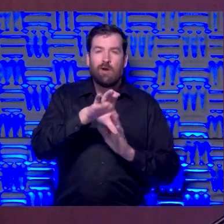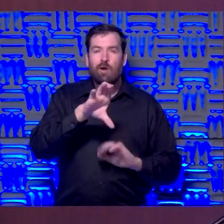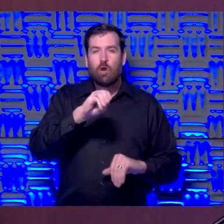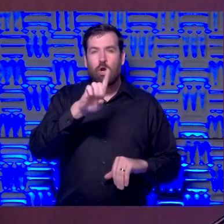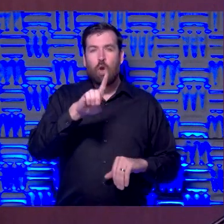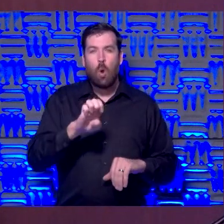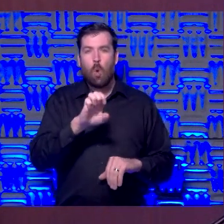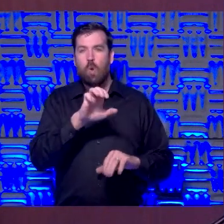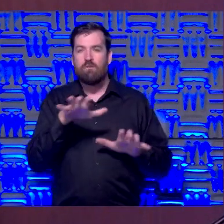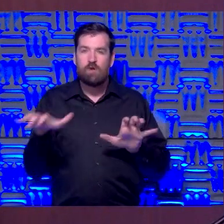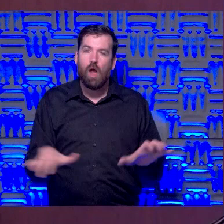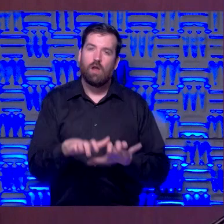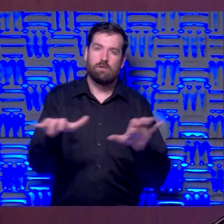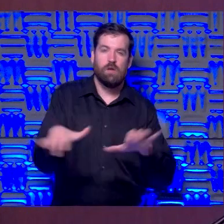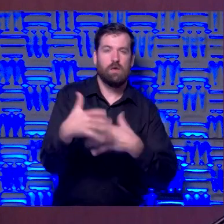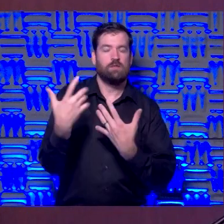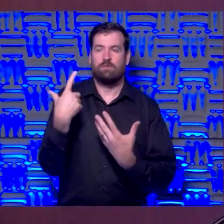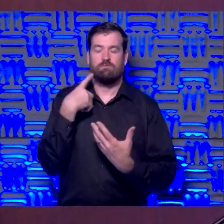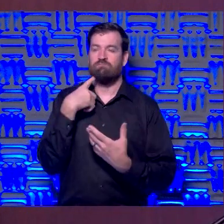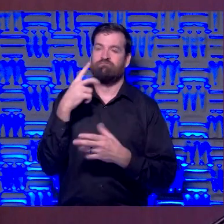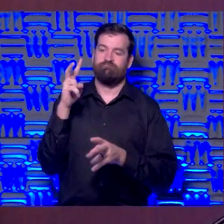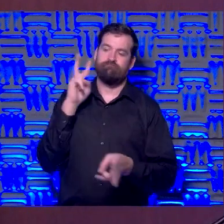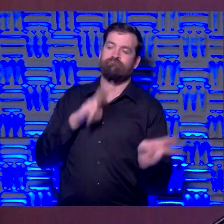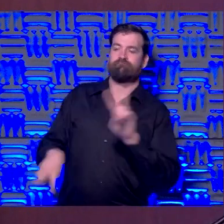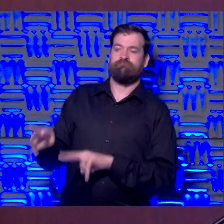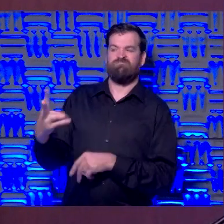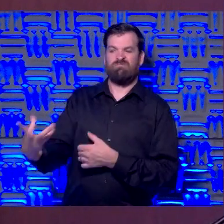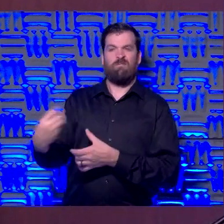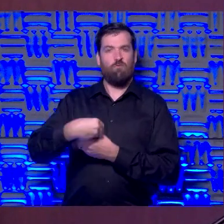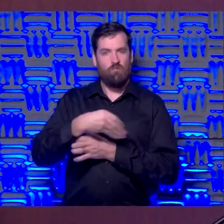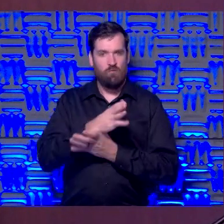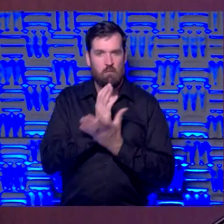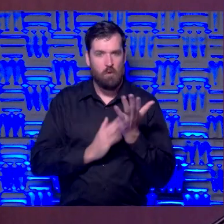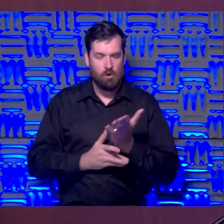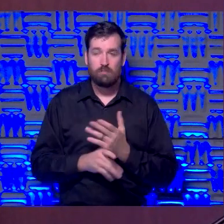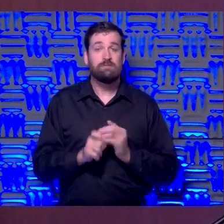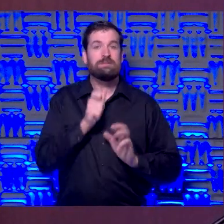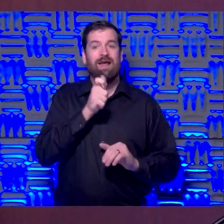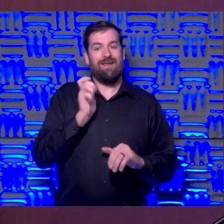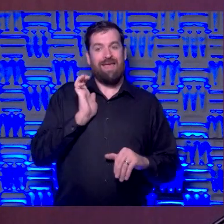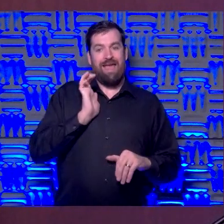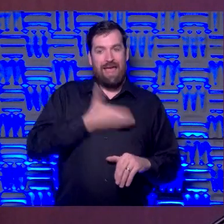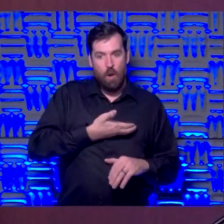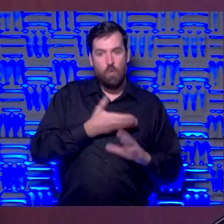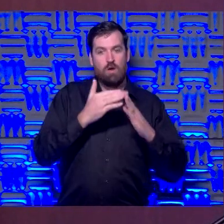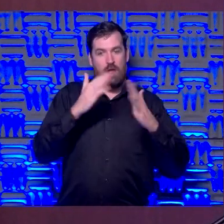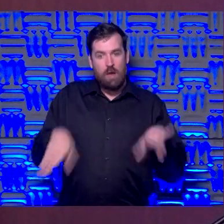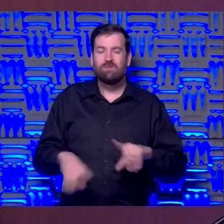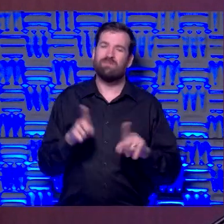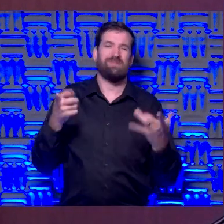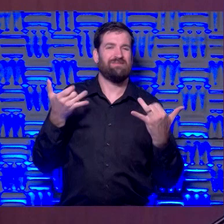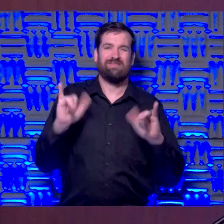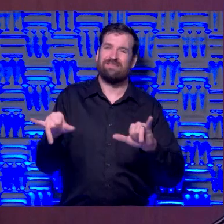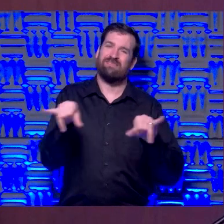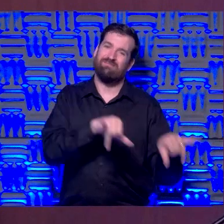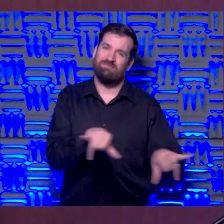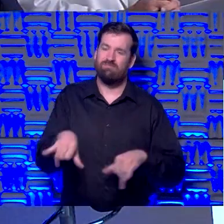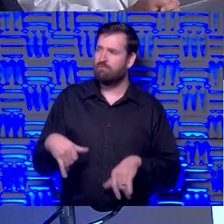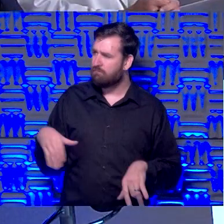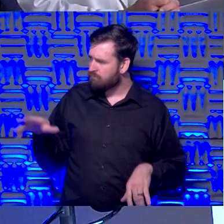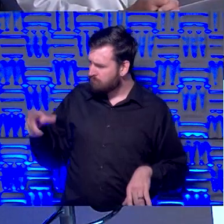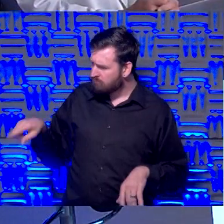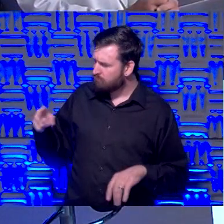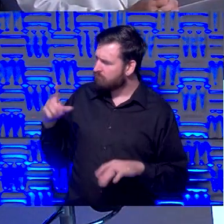we really view them as integral parts of our housing, even though they're not our housing. They're our housing because they're our students. Hey, Chancellor,